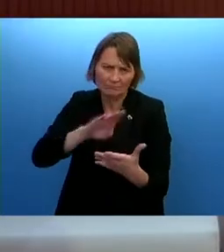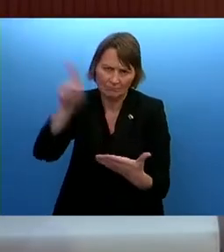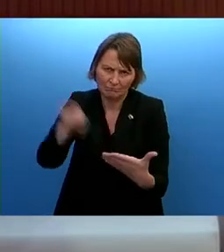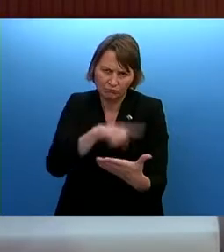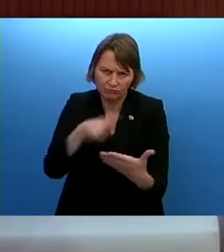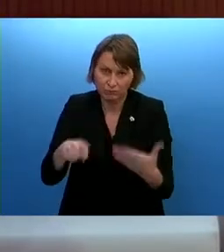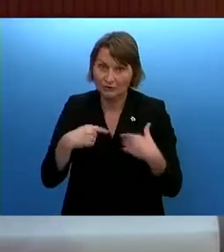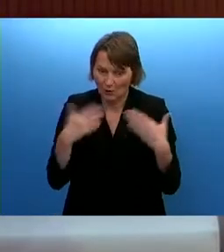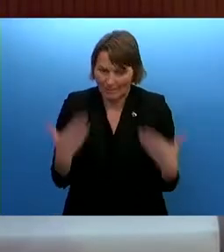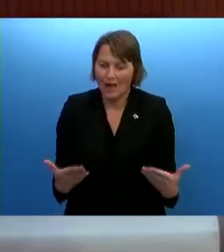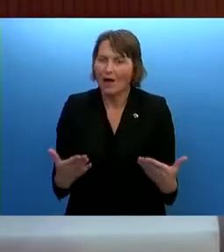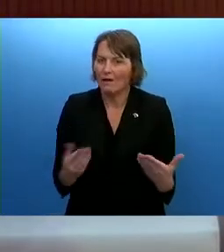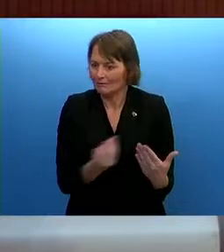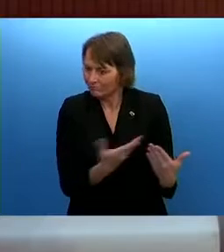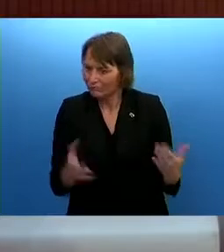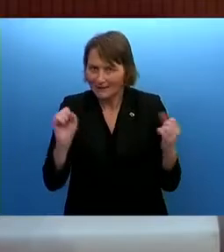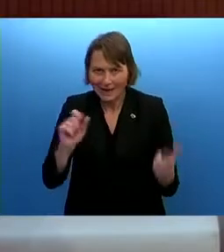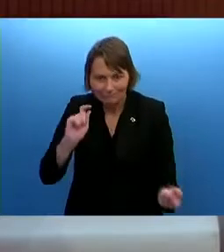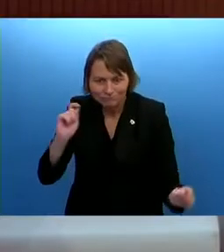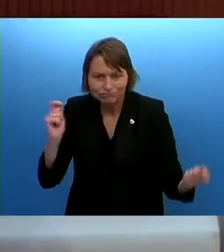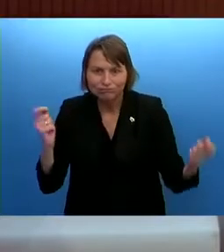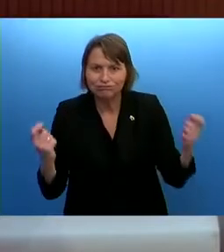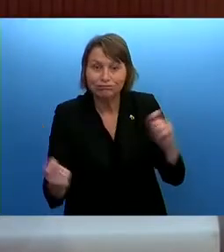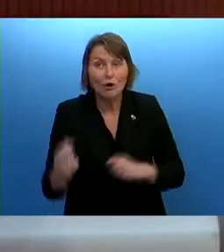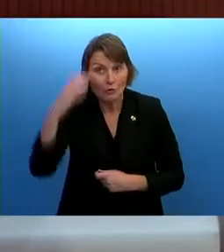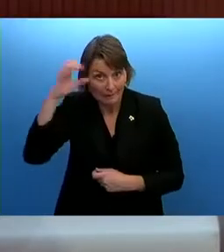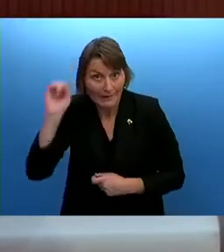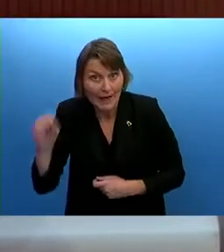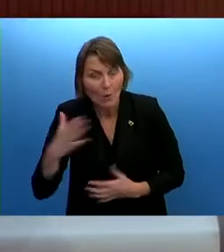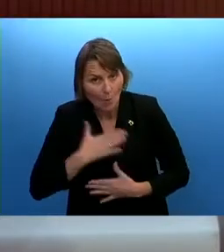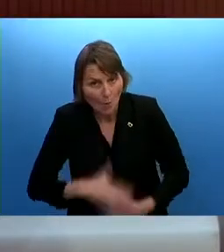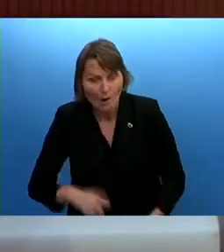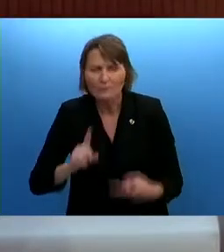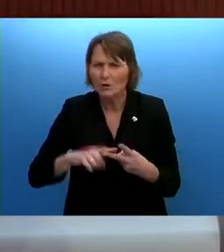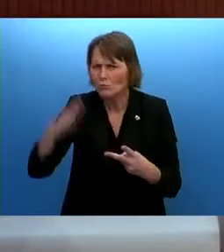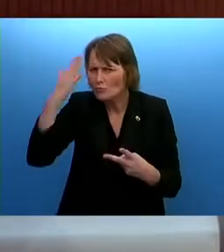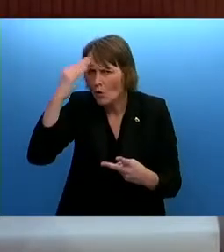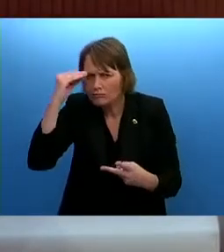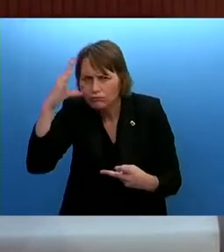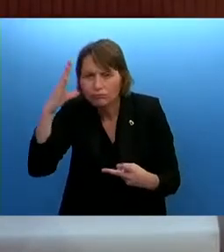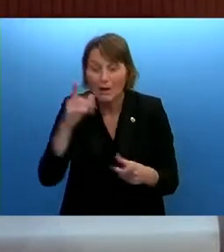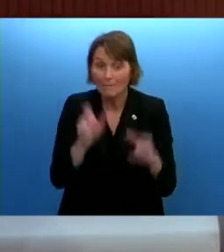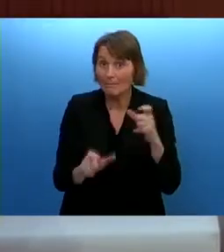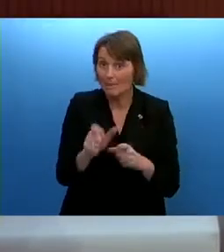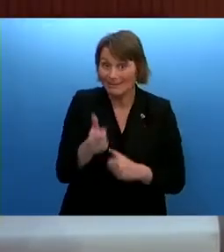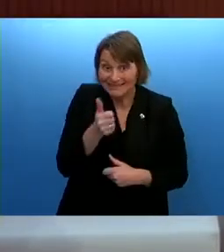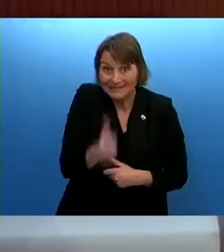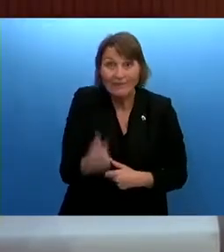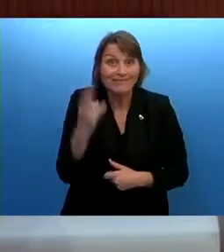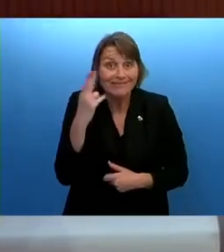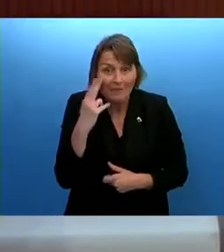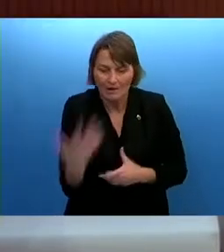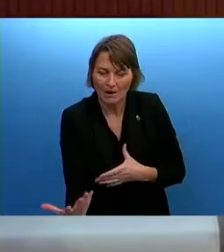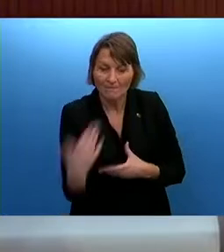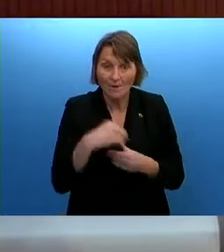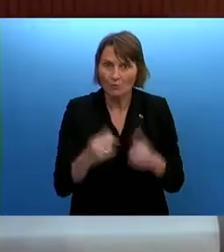for real change: state commitments, knowledge, and the active involvement of organizations of deaf people. It is time for